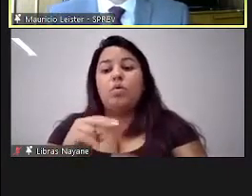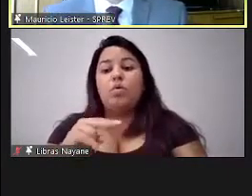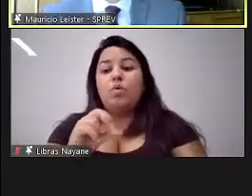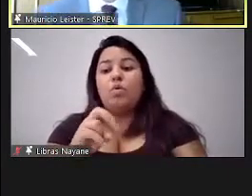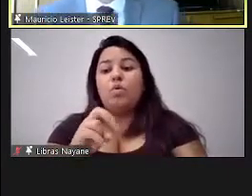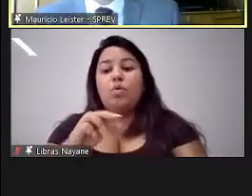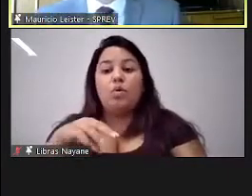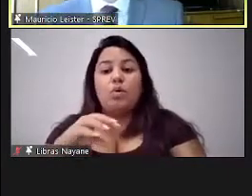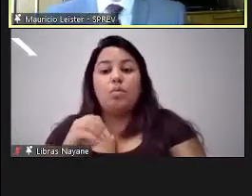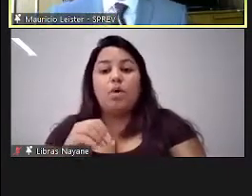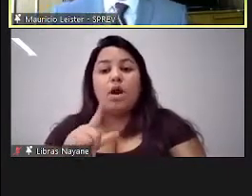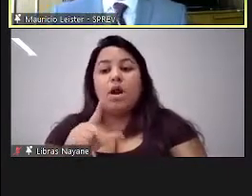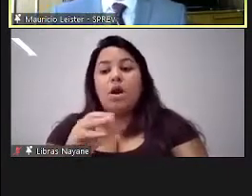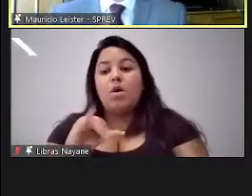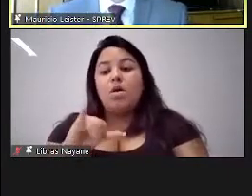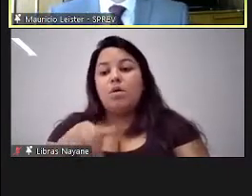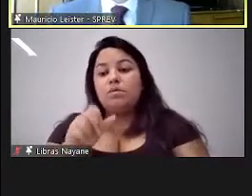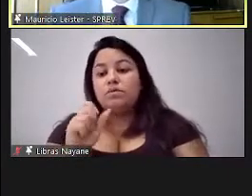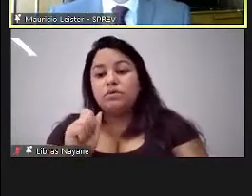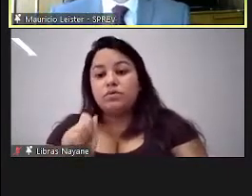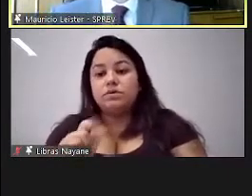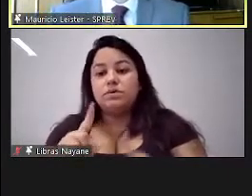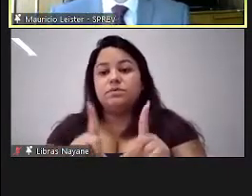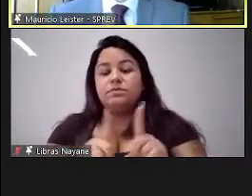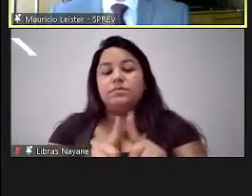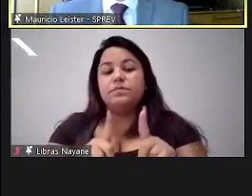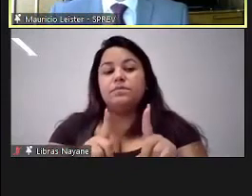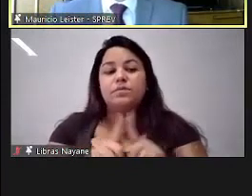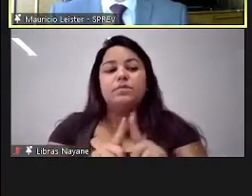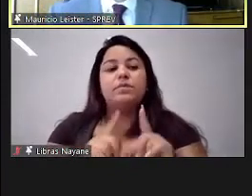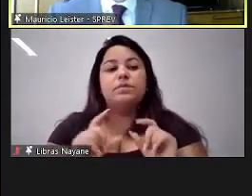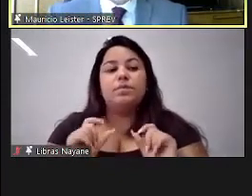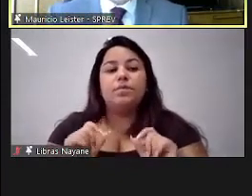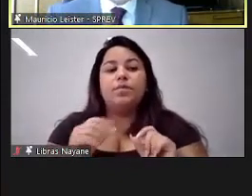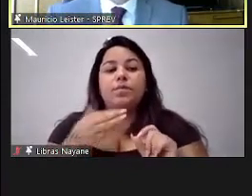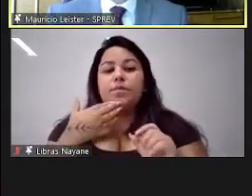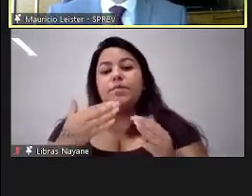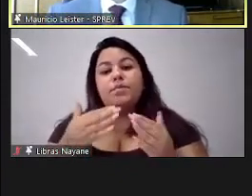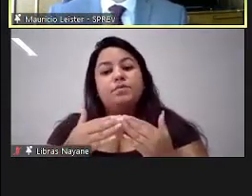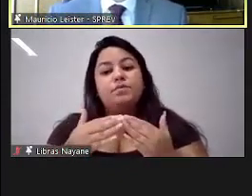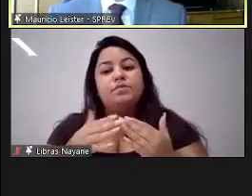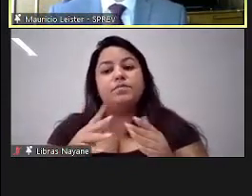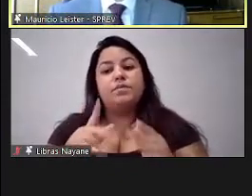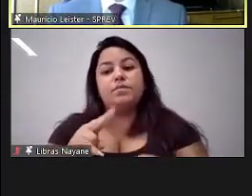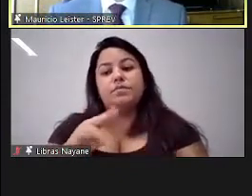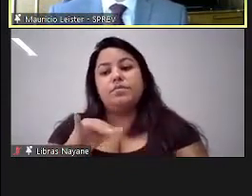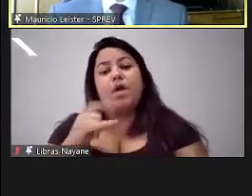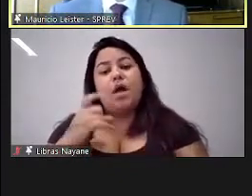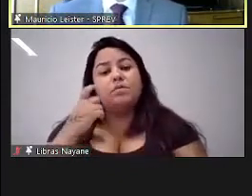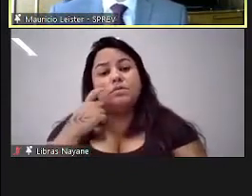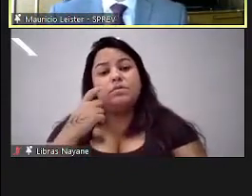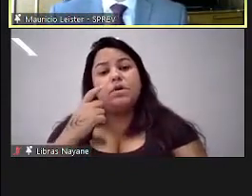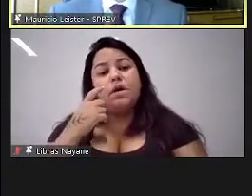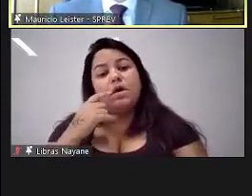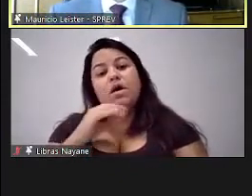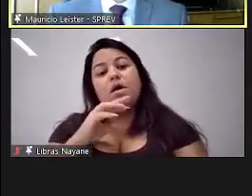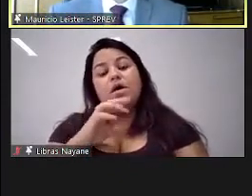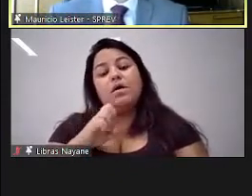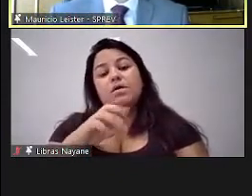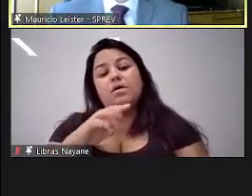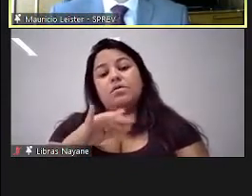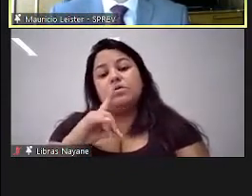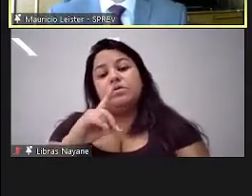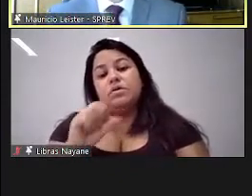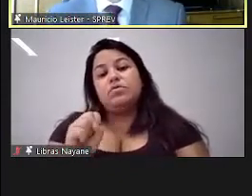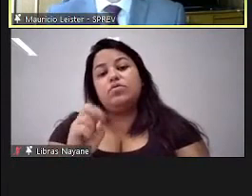an environment where people feel the need of increasing their knowledge when it comes to to